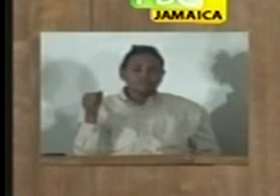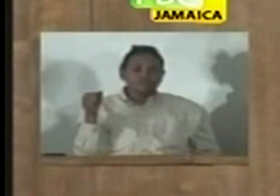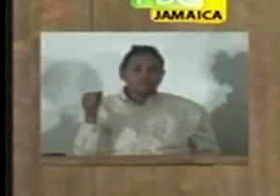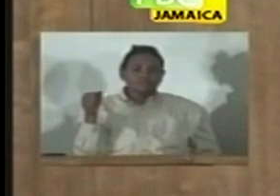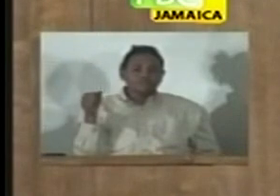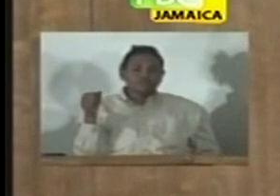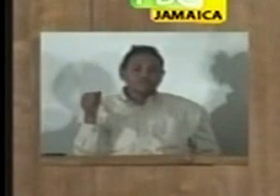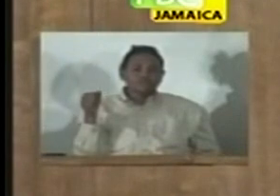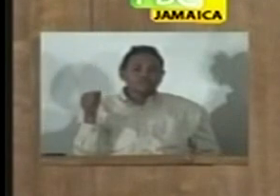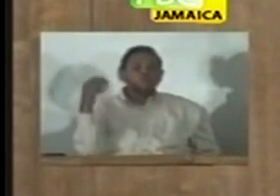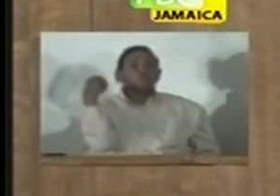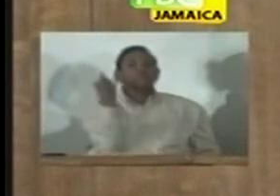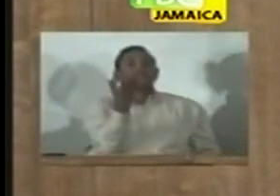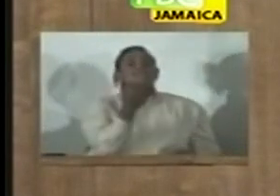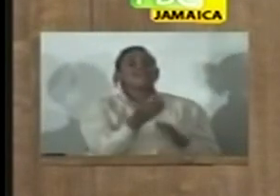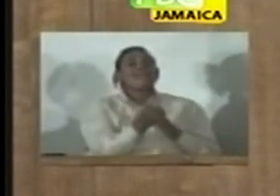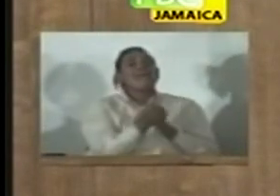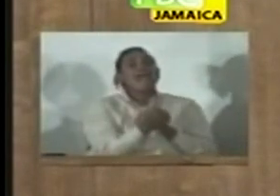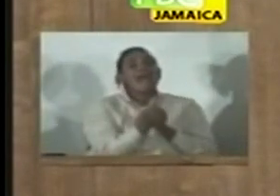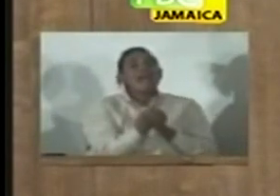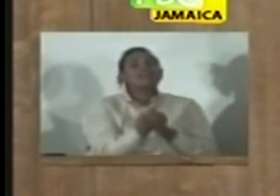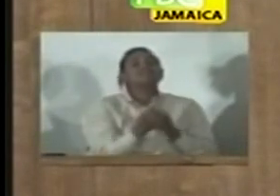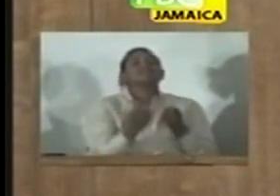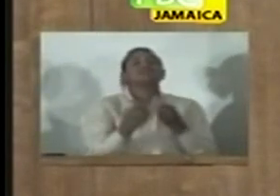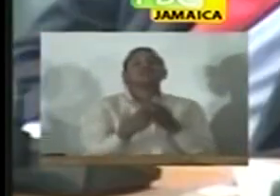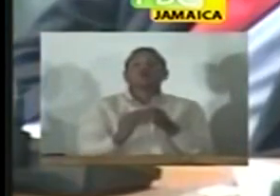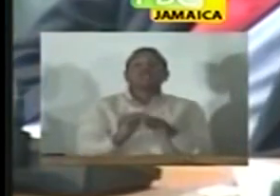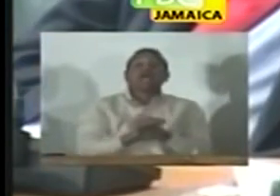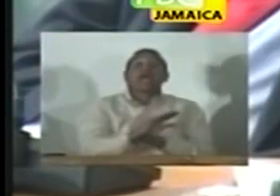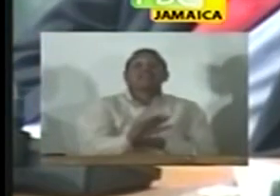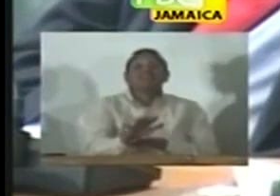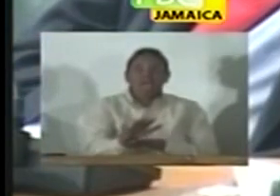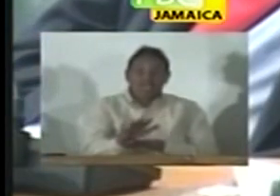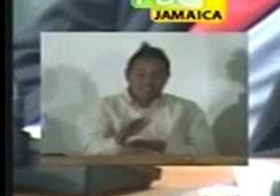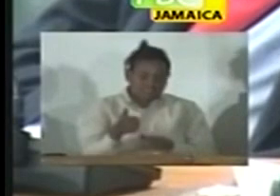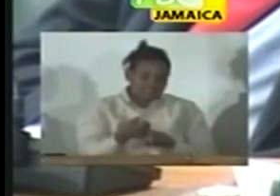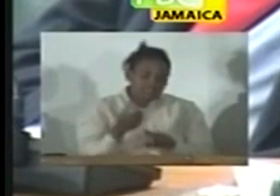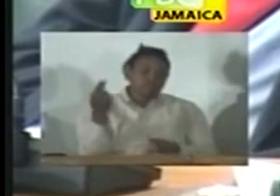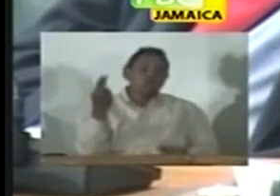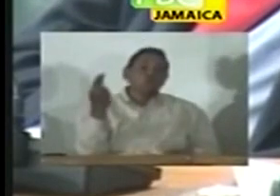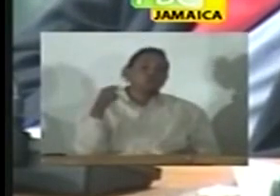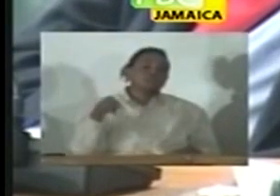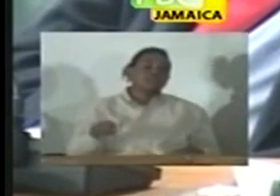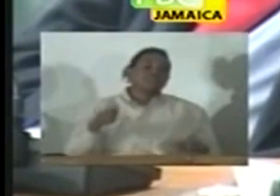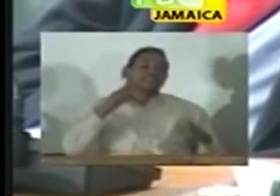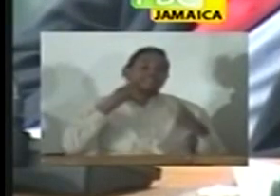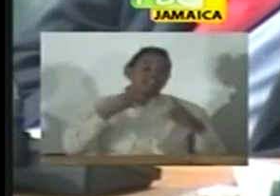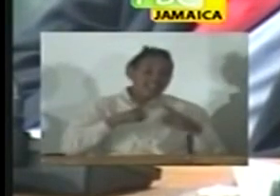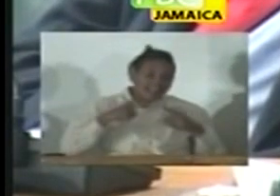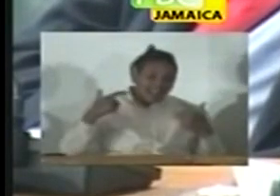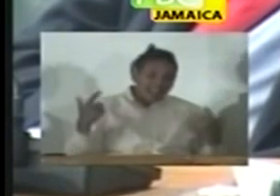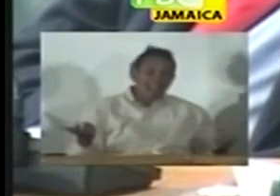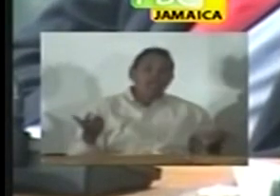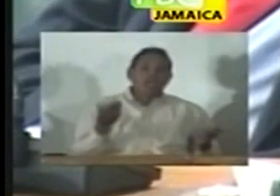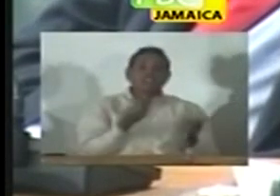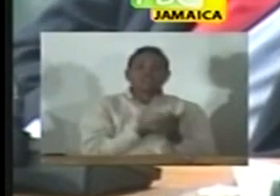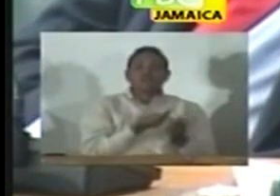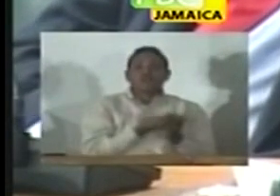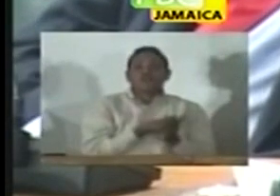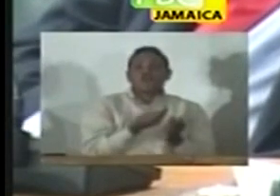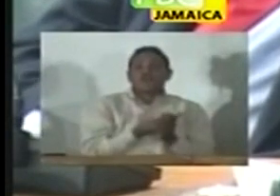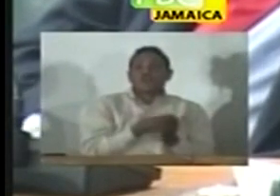to give guidance and advice to the use of this large sum of